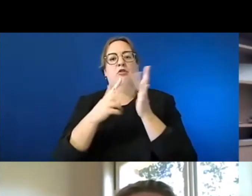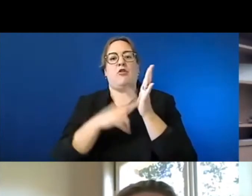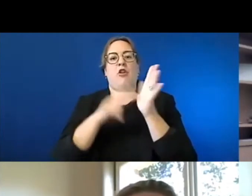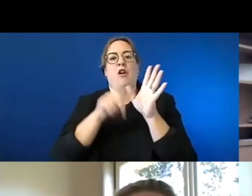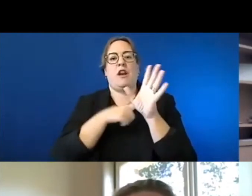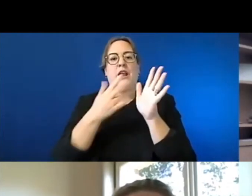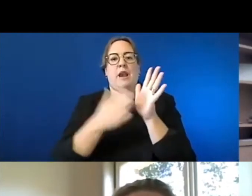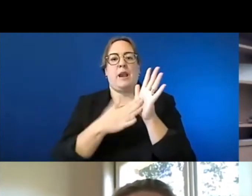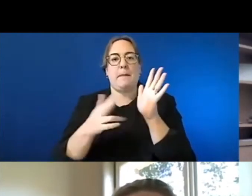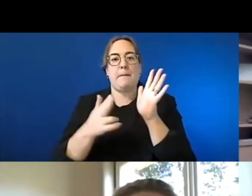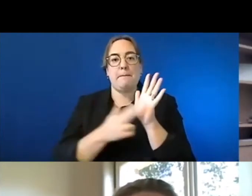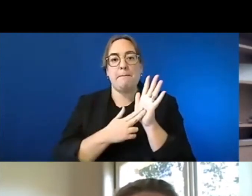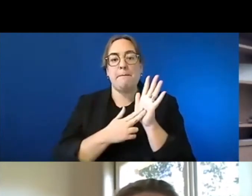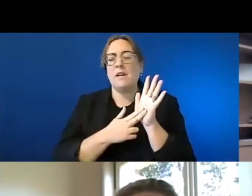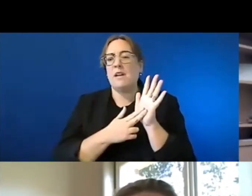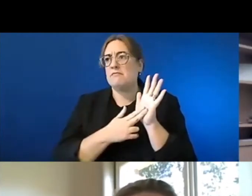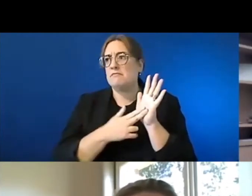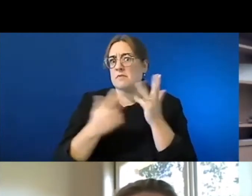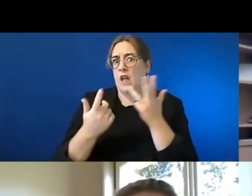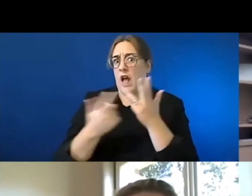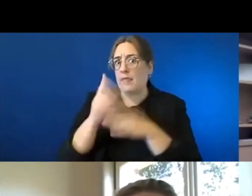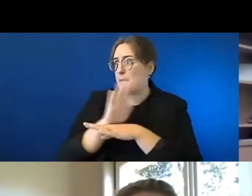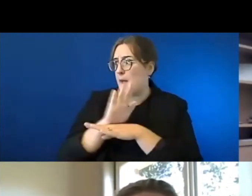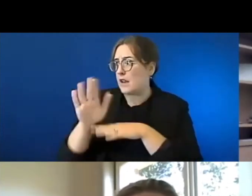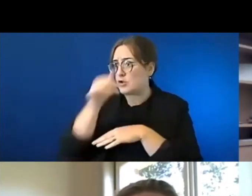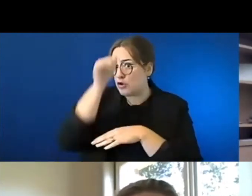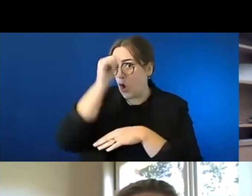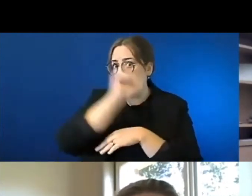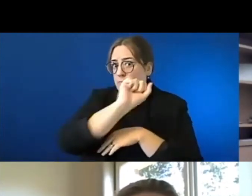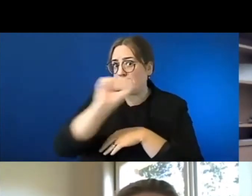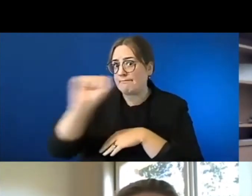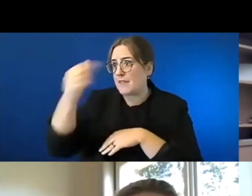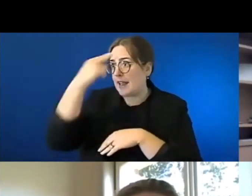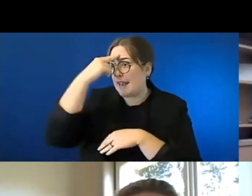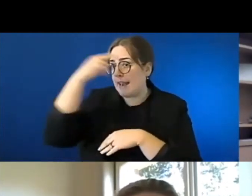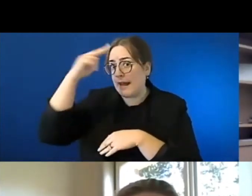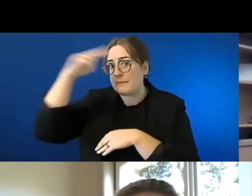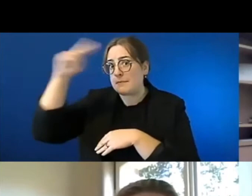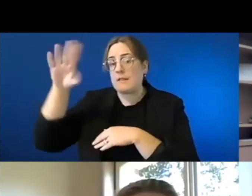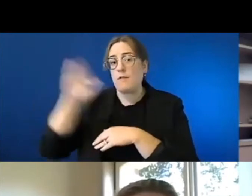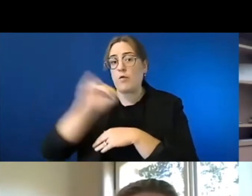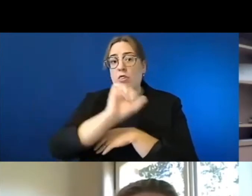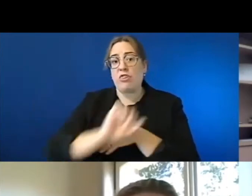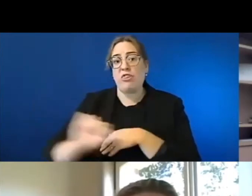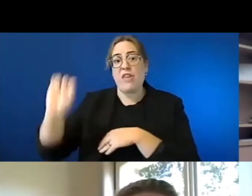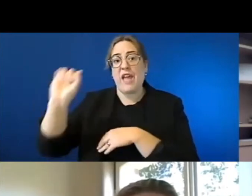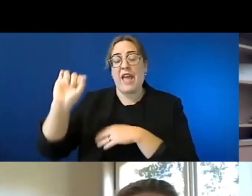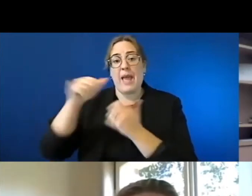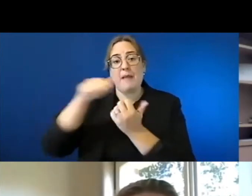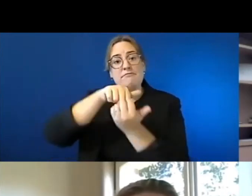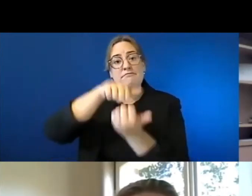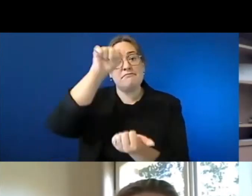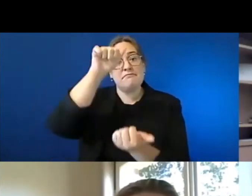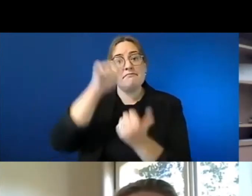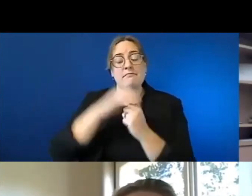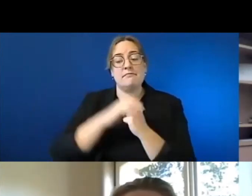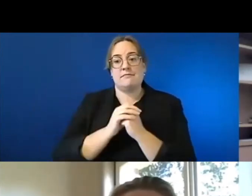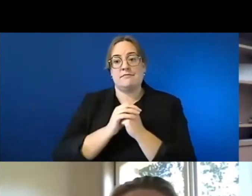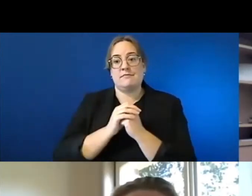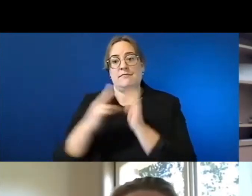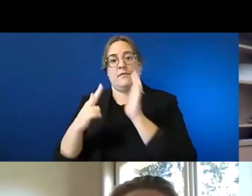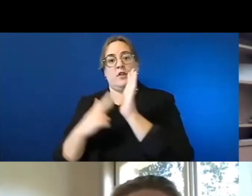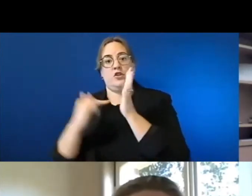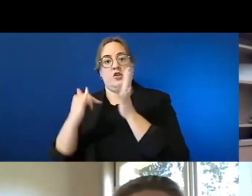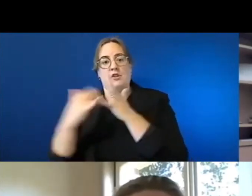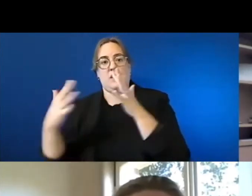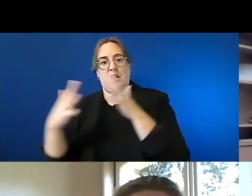Maybe our other panellists could let us know what the admission centre is called in their state. Rose? Yeah, in New South Wales,